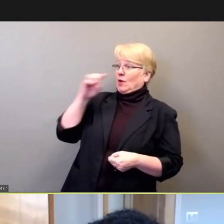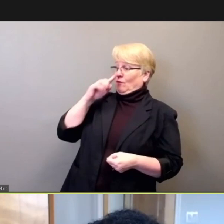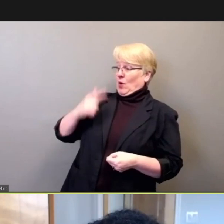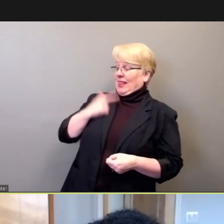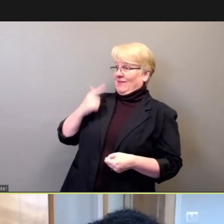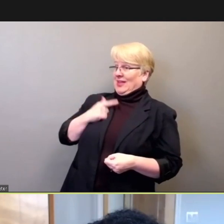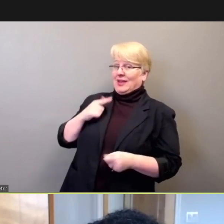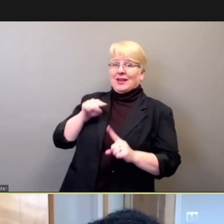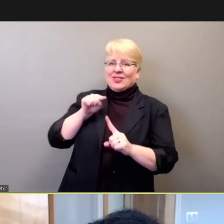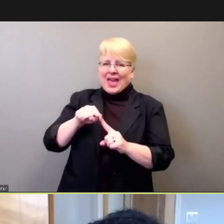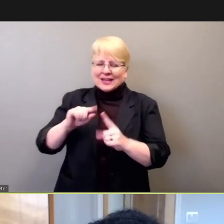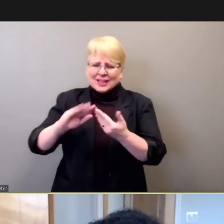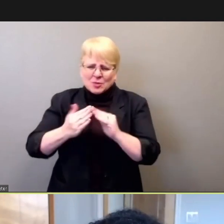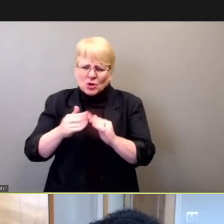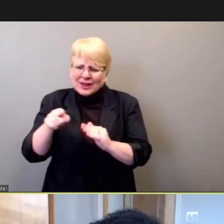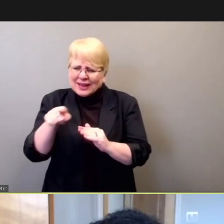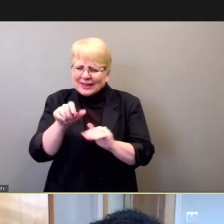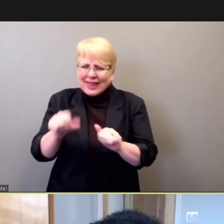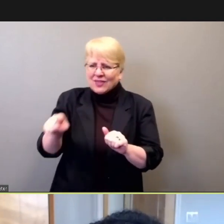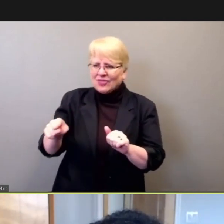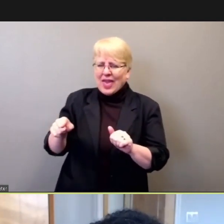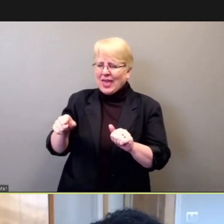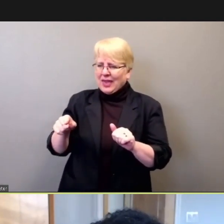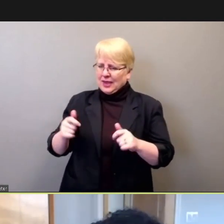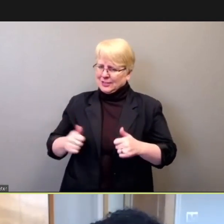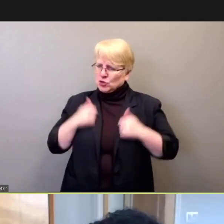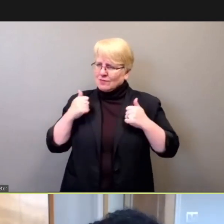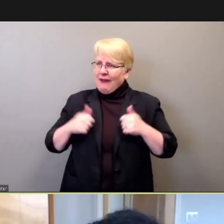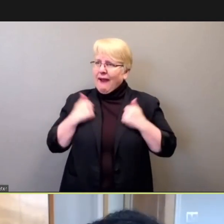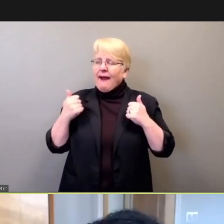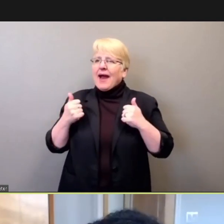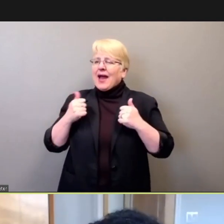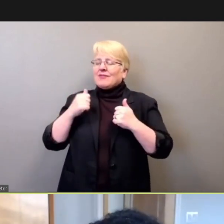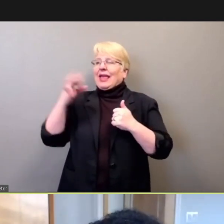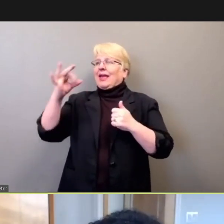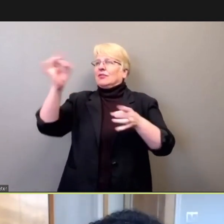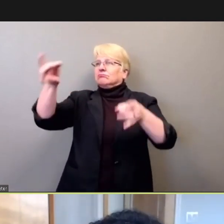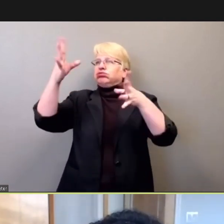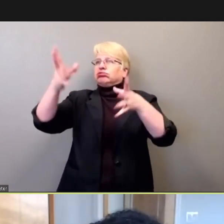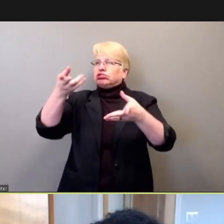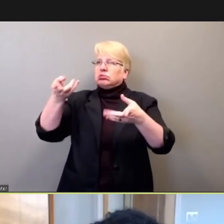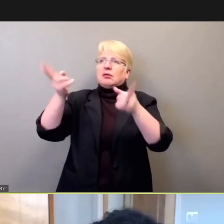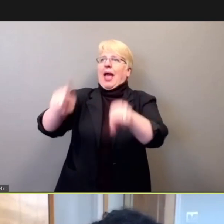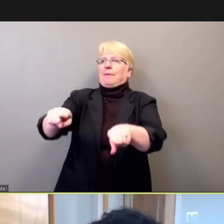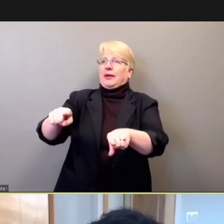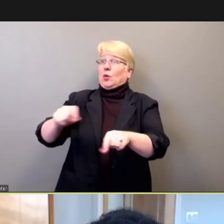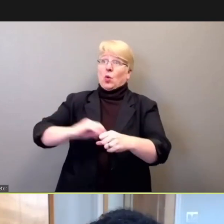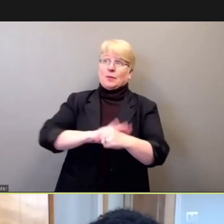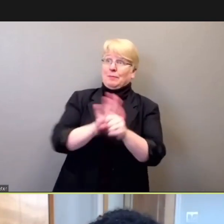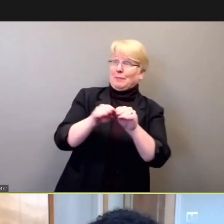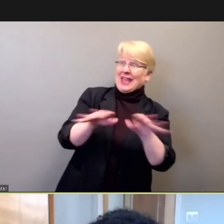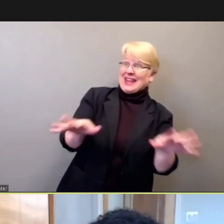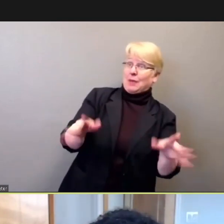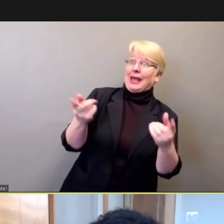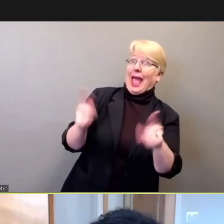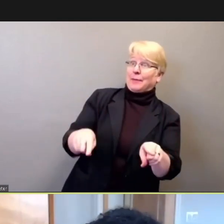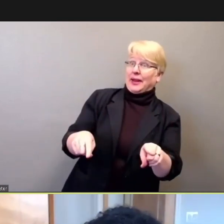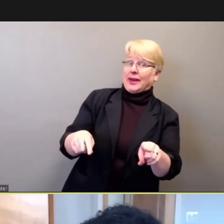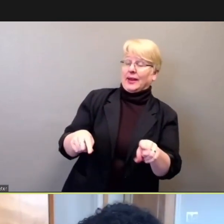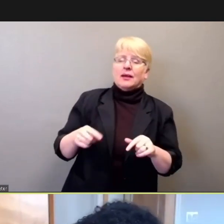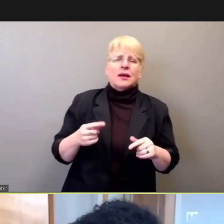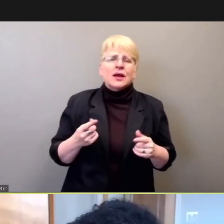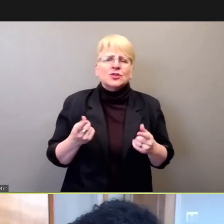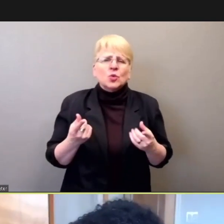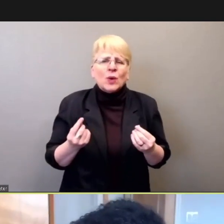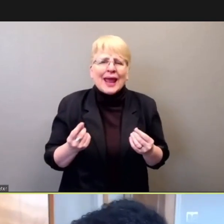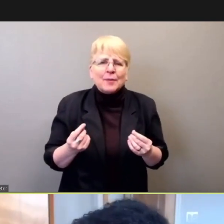of a community's ability to survive a natural disaster or pandemic. And what you can do is you basically